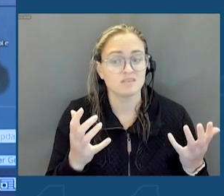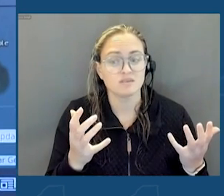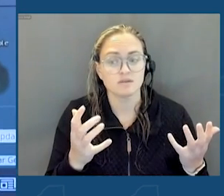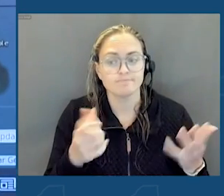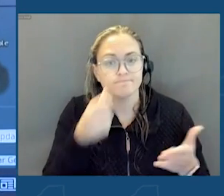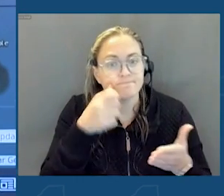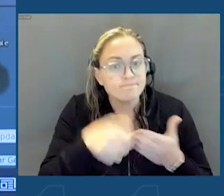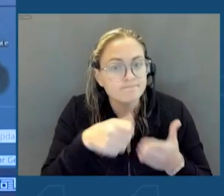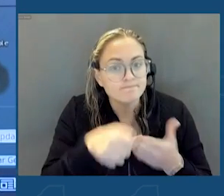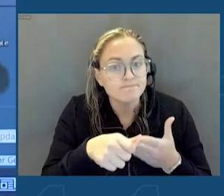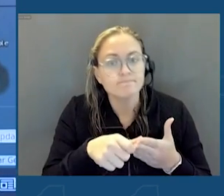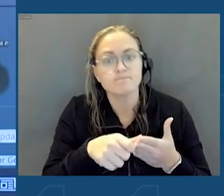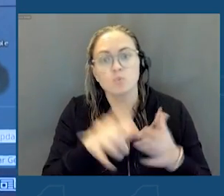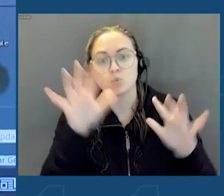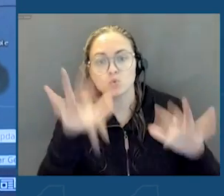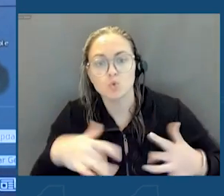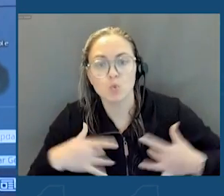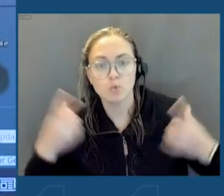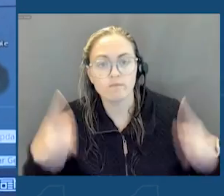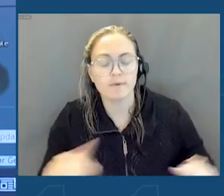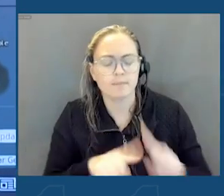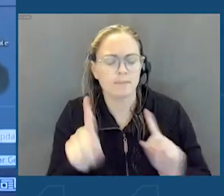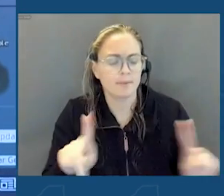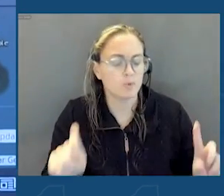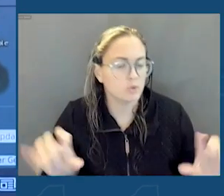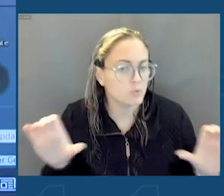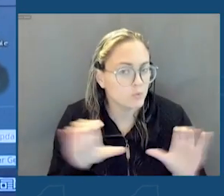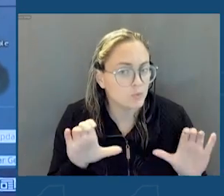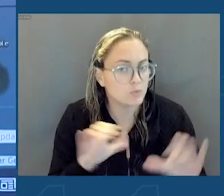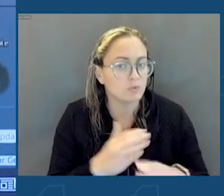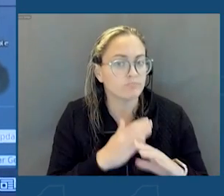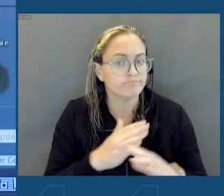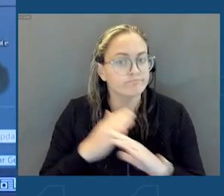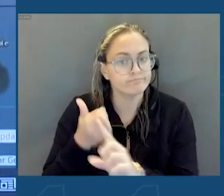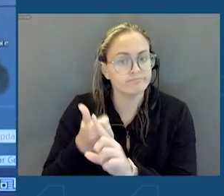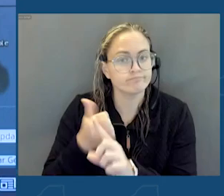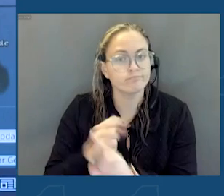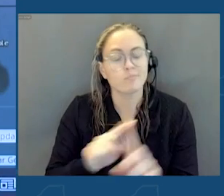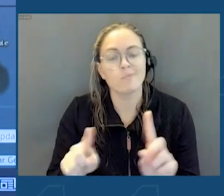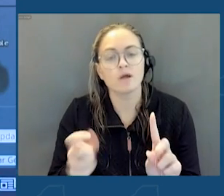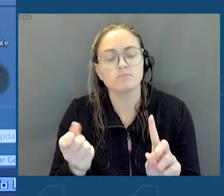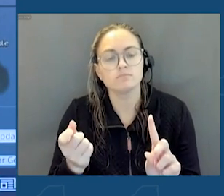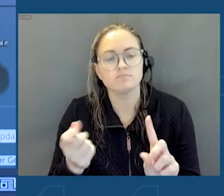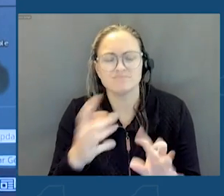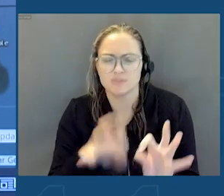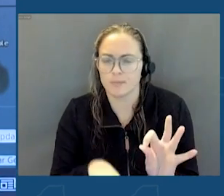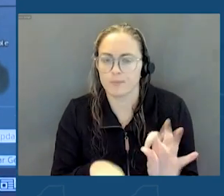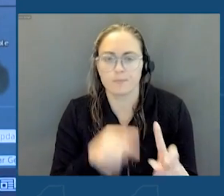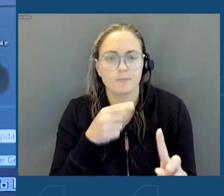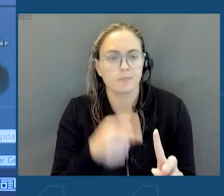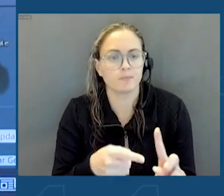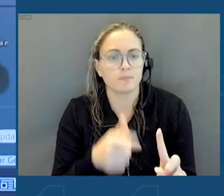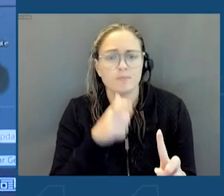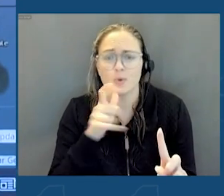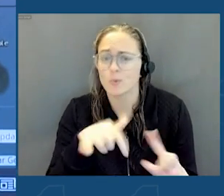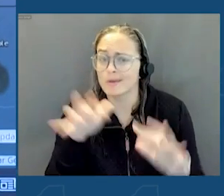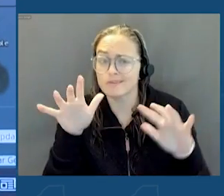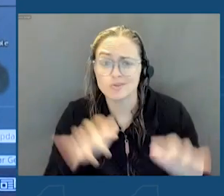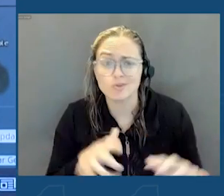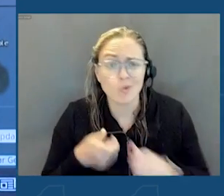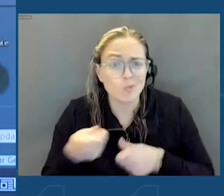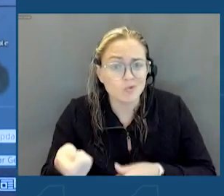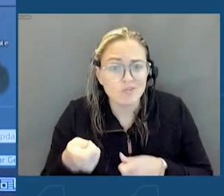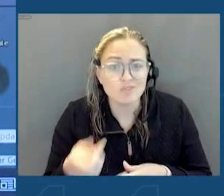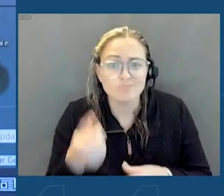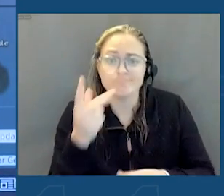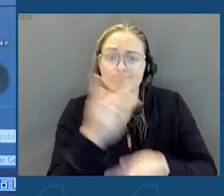to major snow events, what people need to be doing to take precautions. But I think it's as simple as this. You don't need a snow shovel. You need to keep the masks